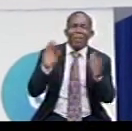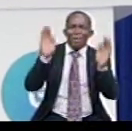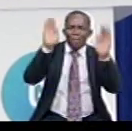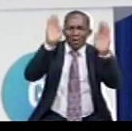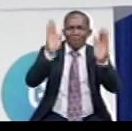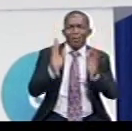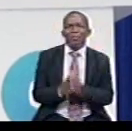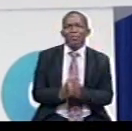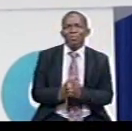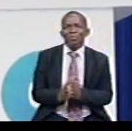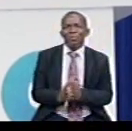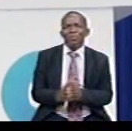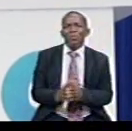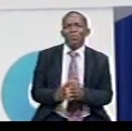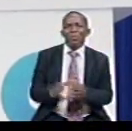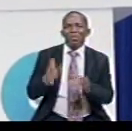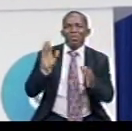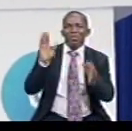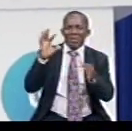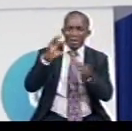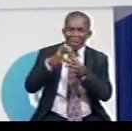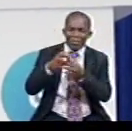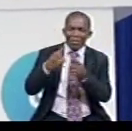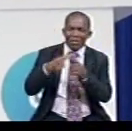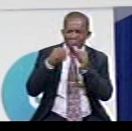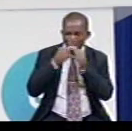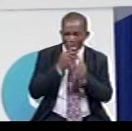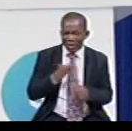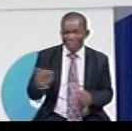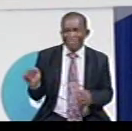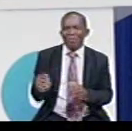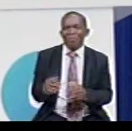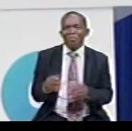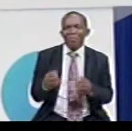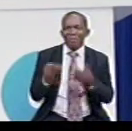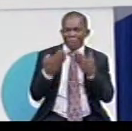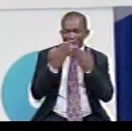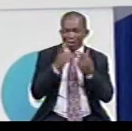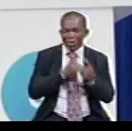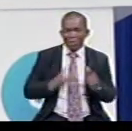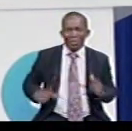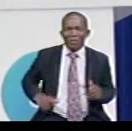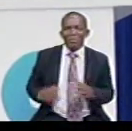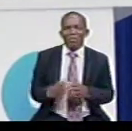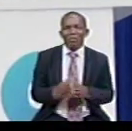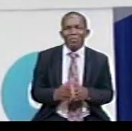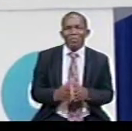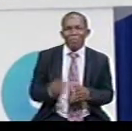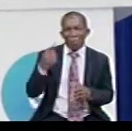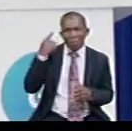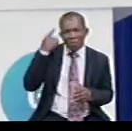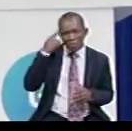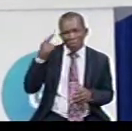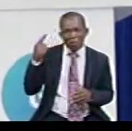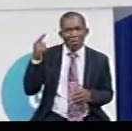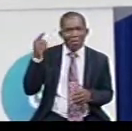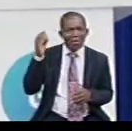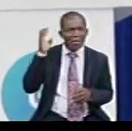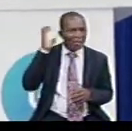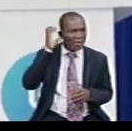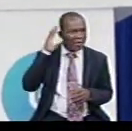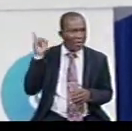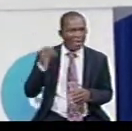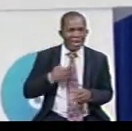to tap your blessings. Thank the Lord for hearing and answering your prayer.